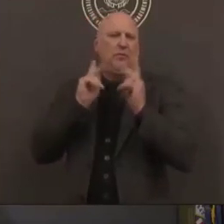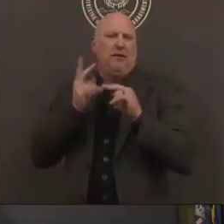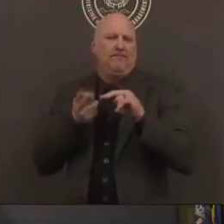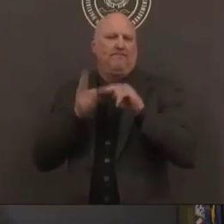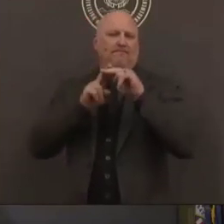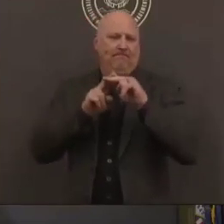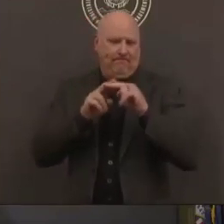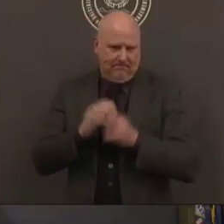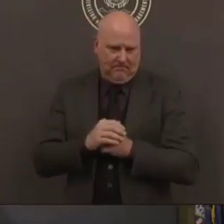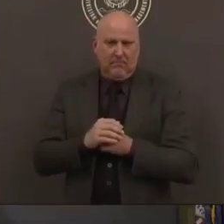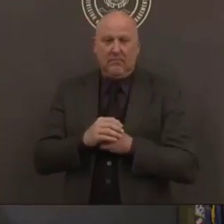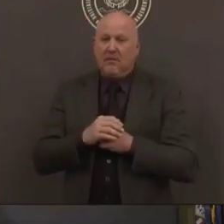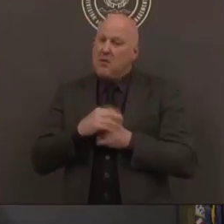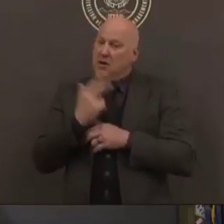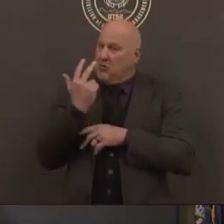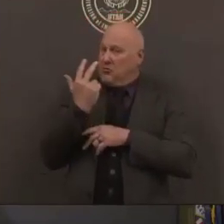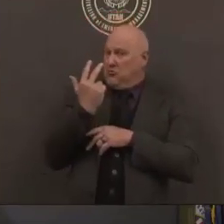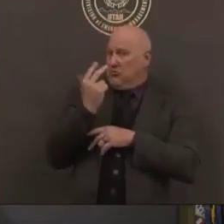We have tested